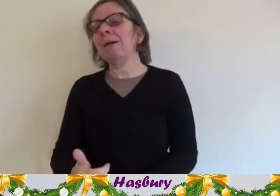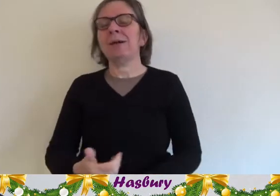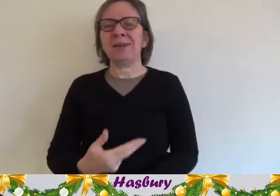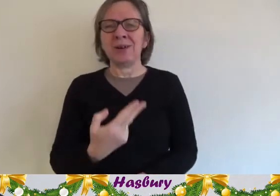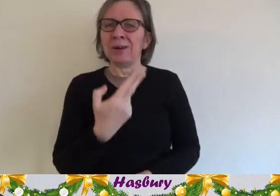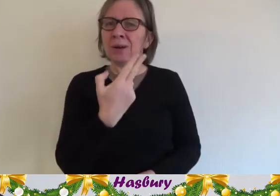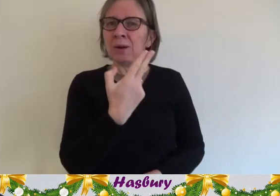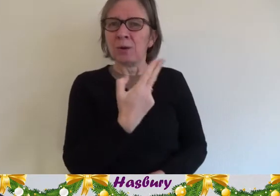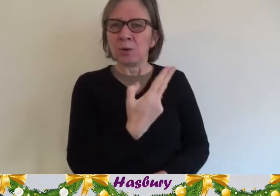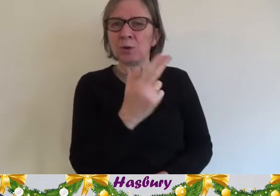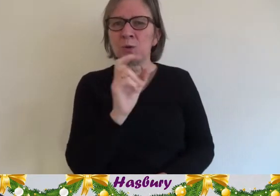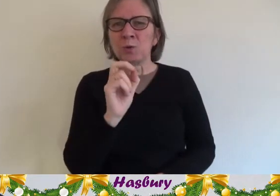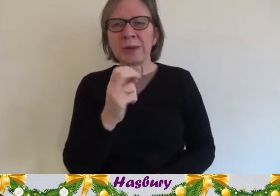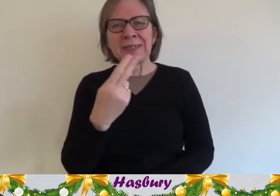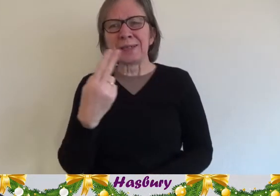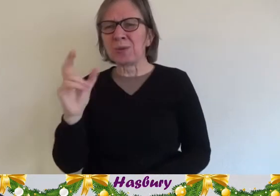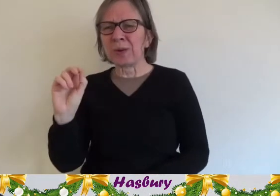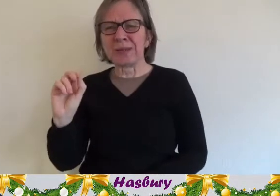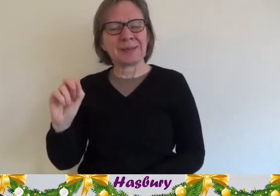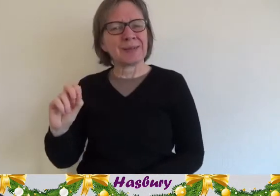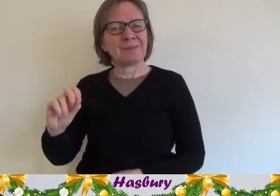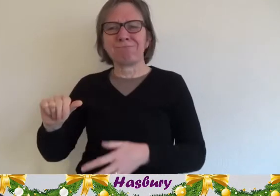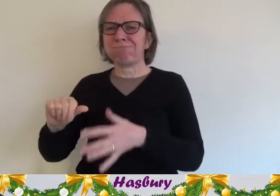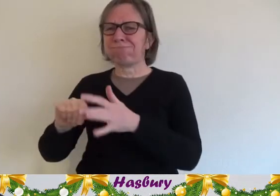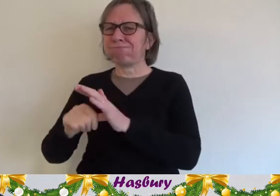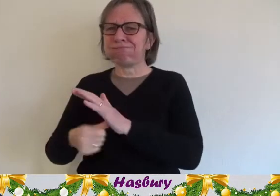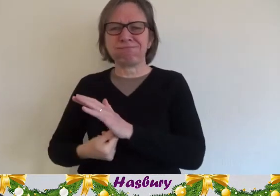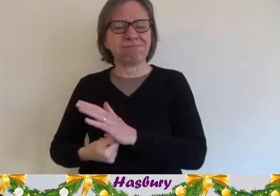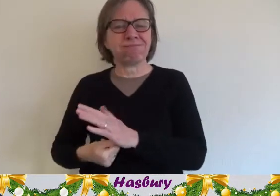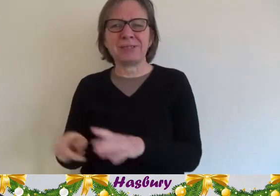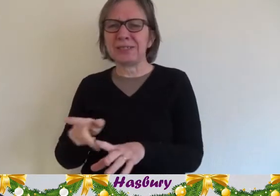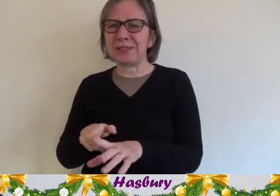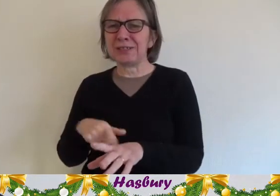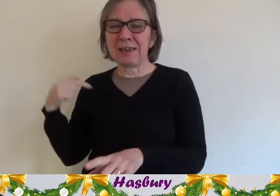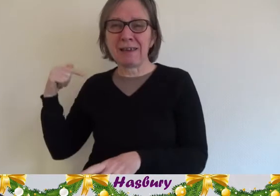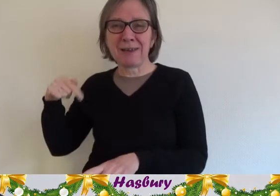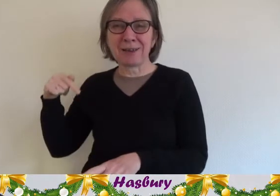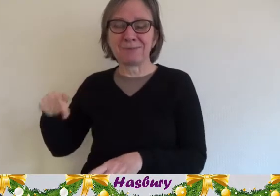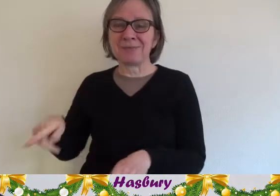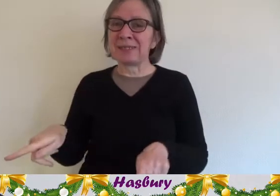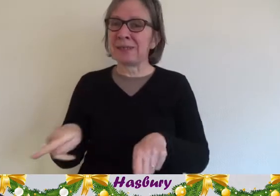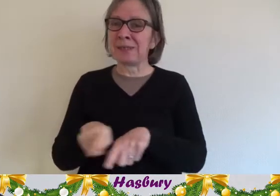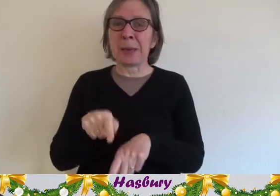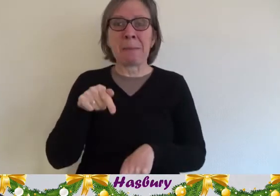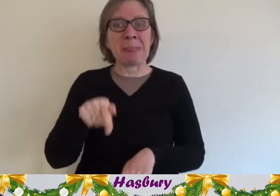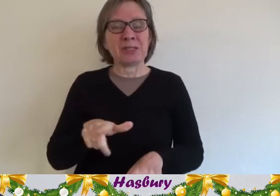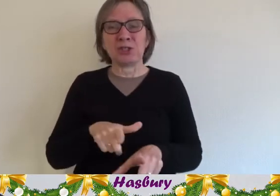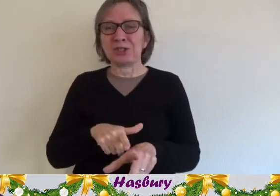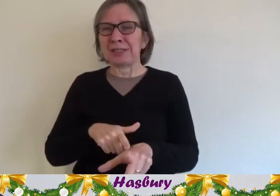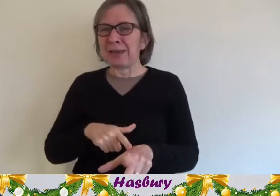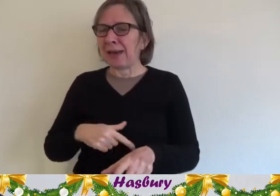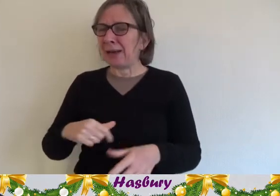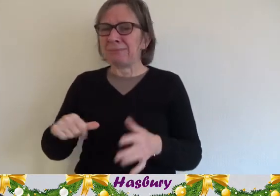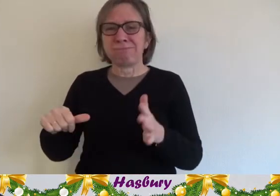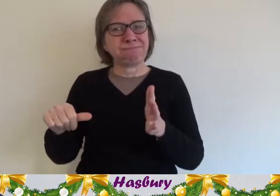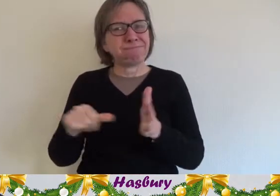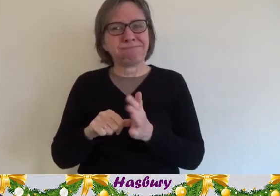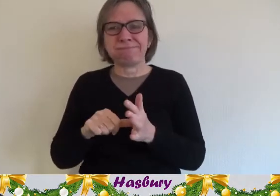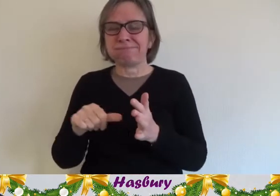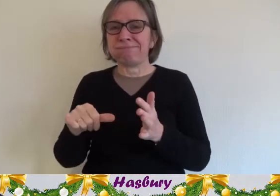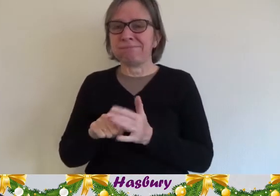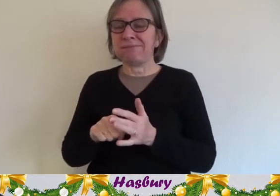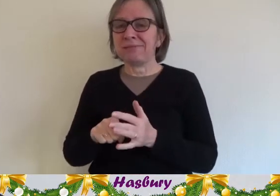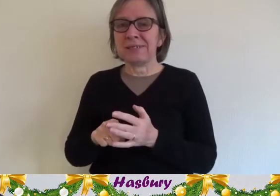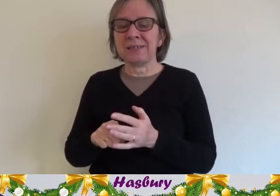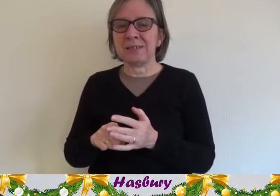2020, of course, was has been a very strange year, and we've started this year off and it's still difficult and it's